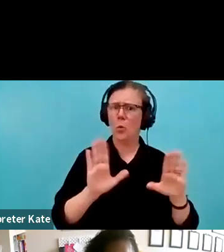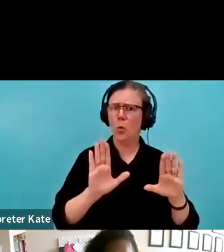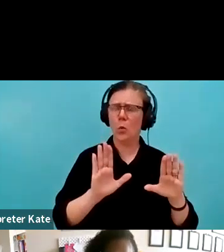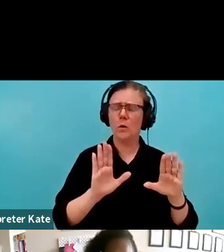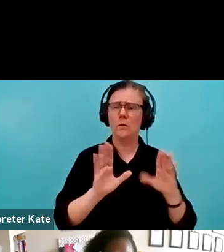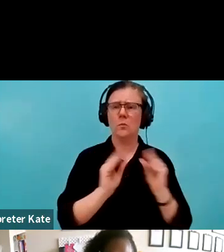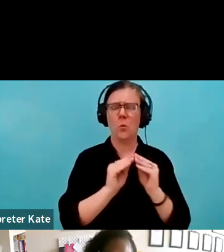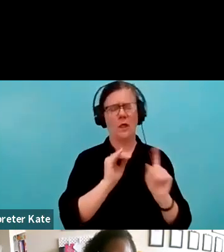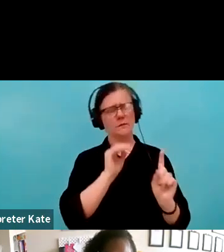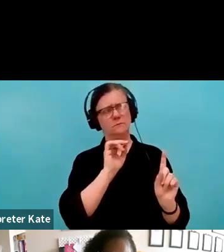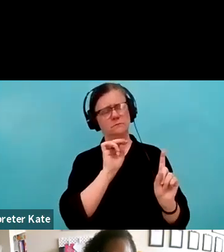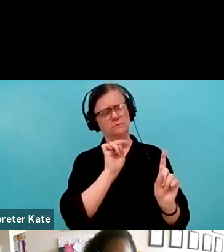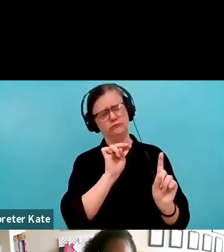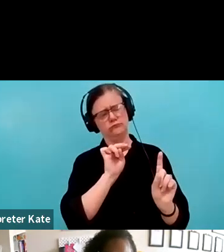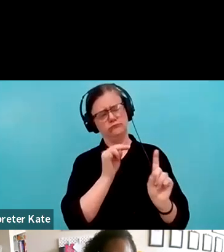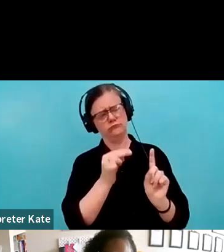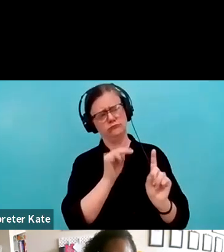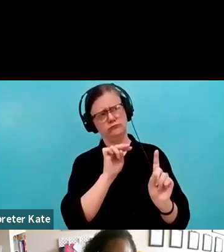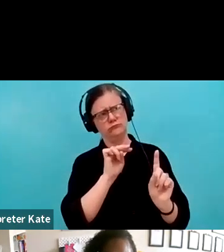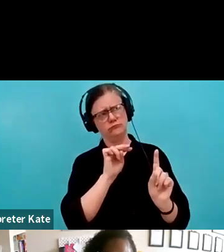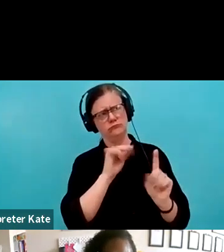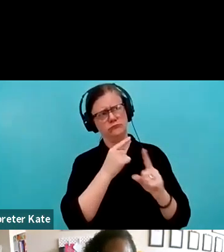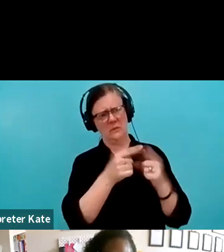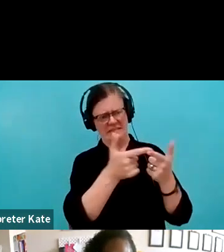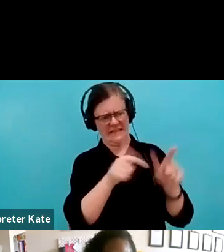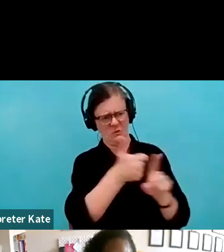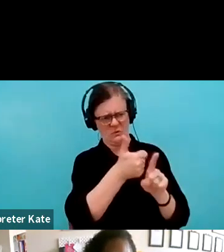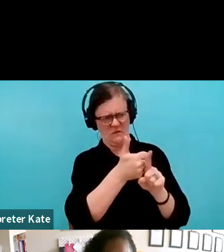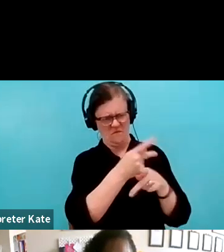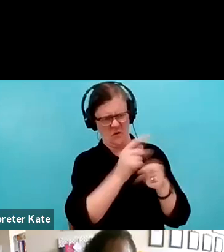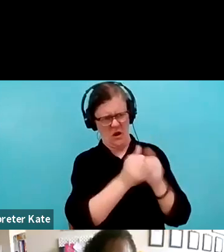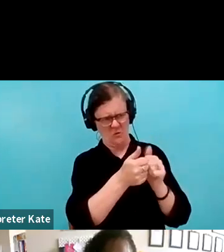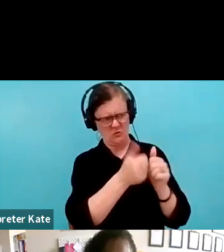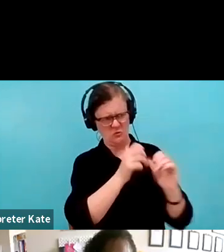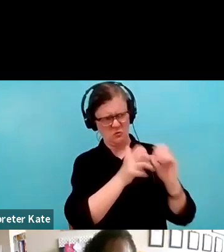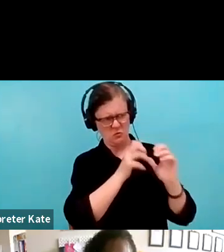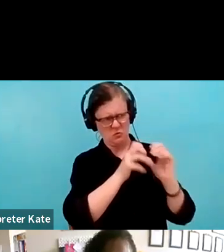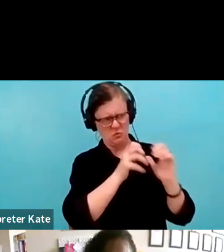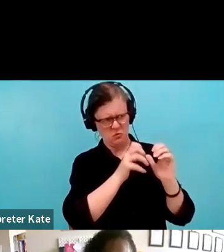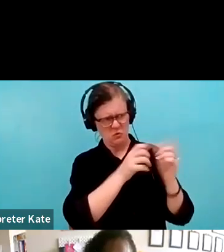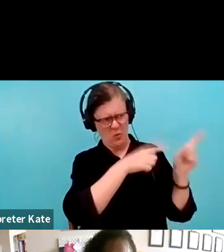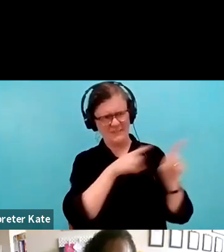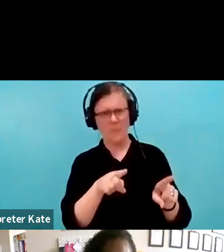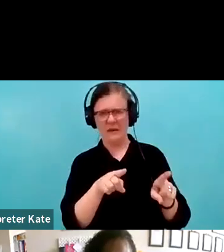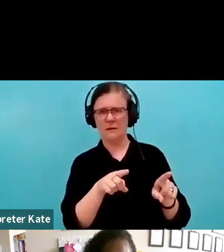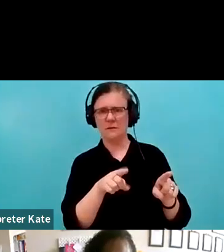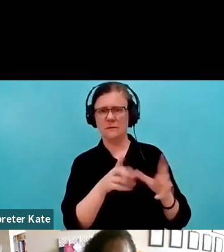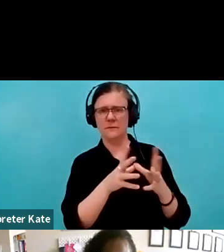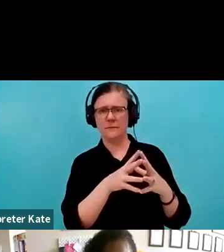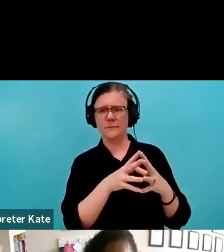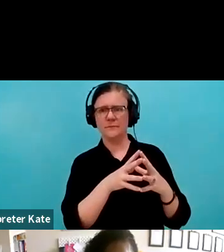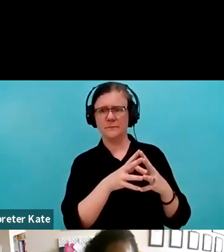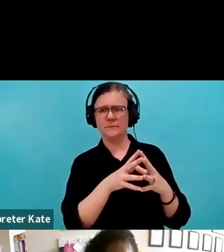just understanding the language of what was going on. And